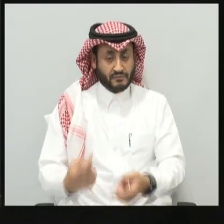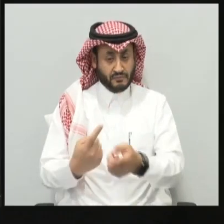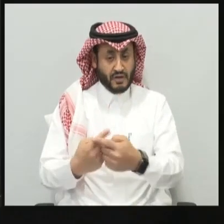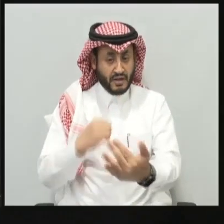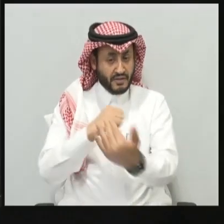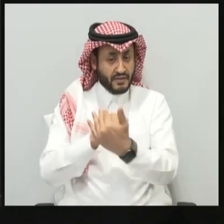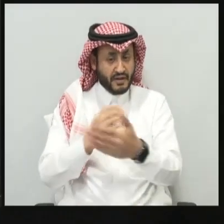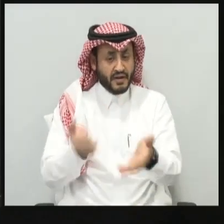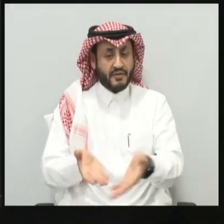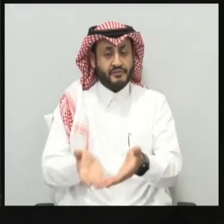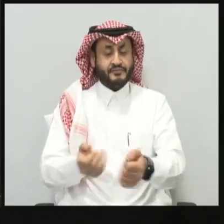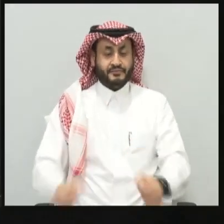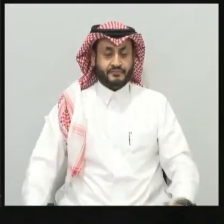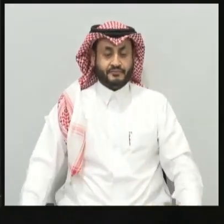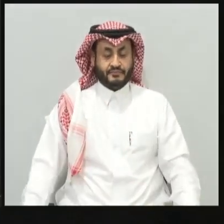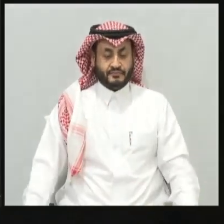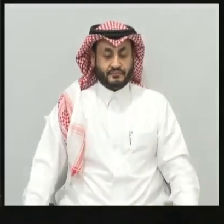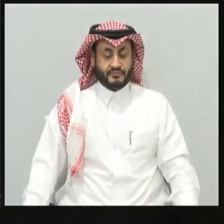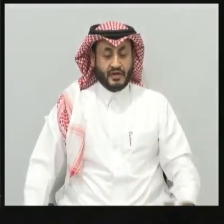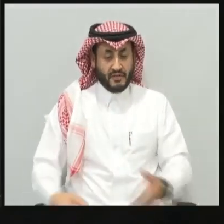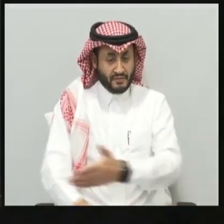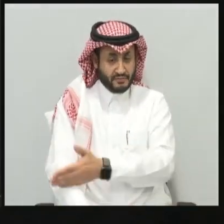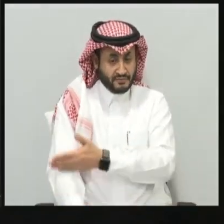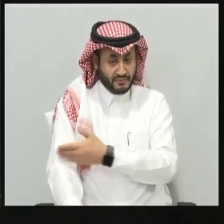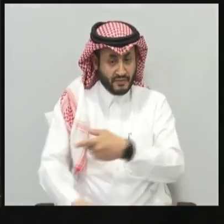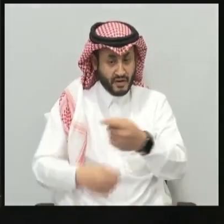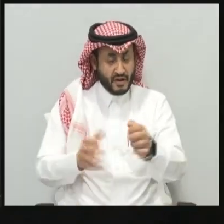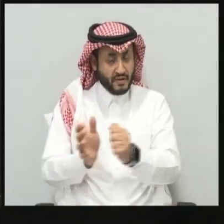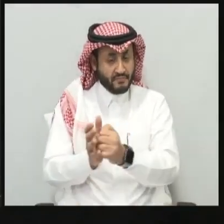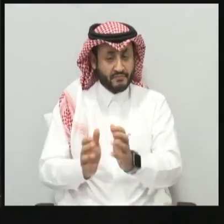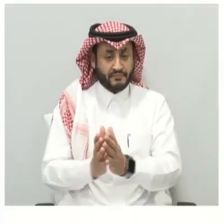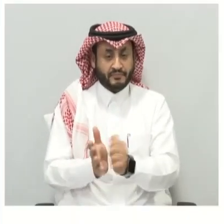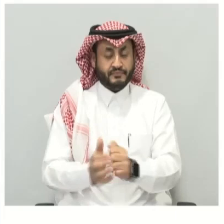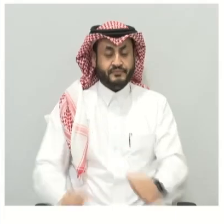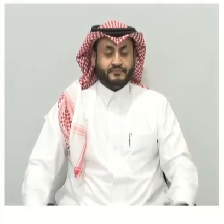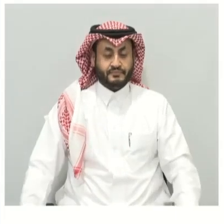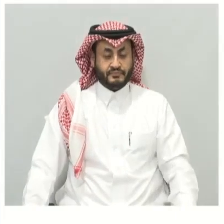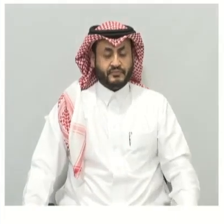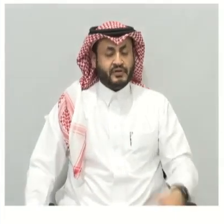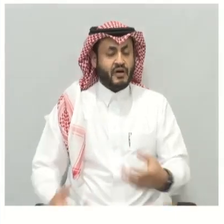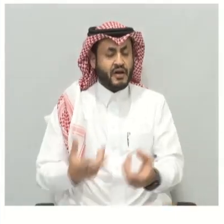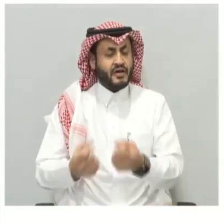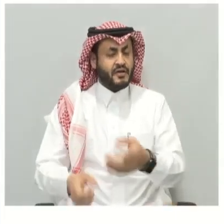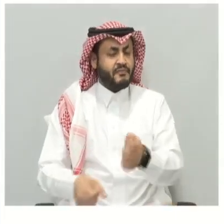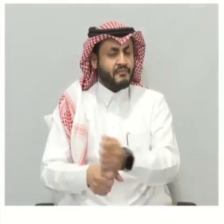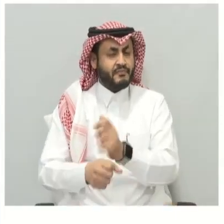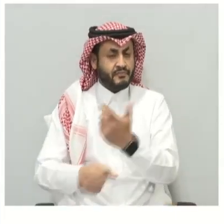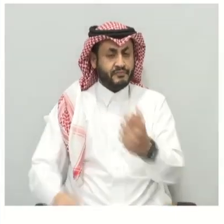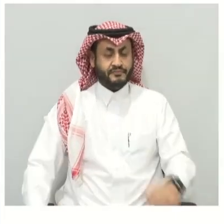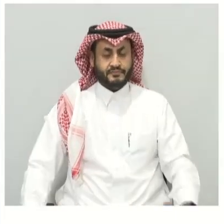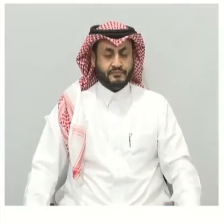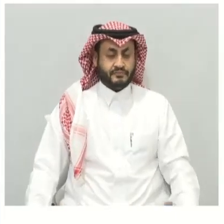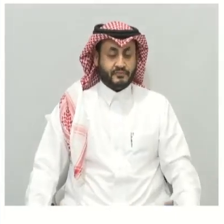teaches student. He teaches student, he helps them with their homework. And also the chef, what does he do?